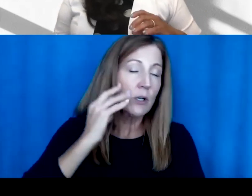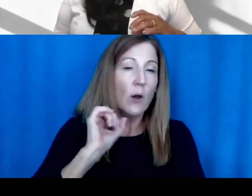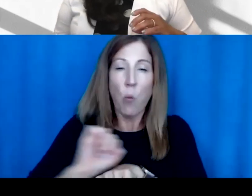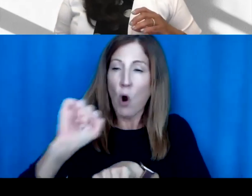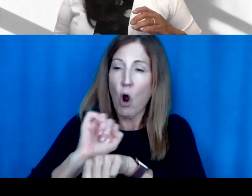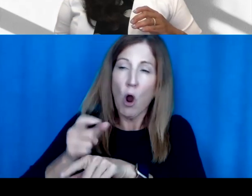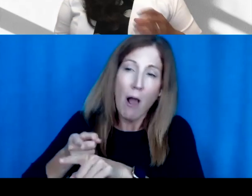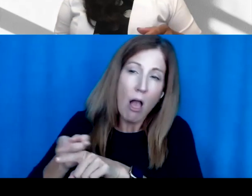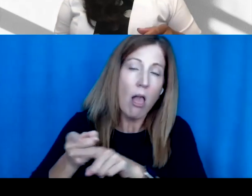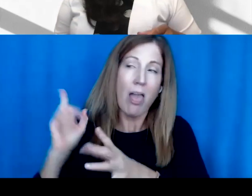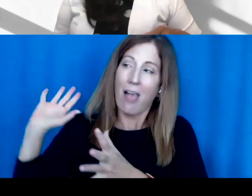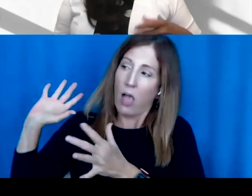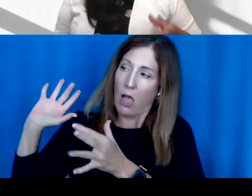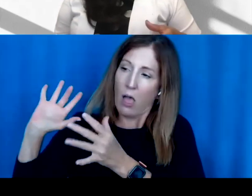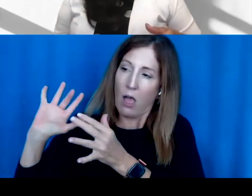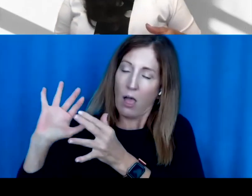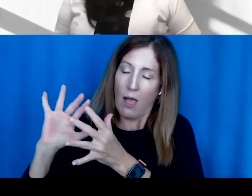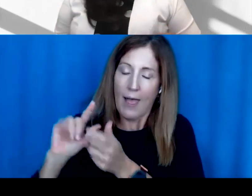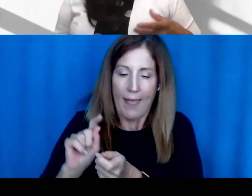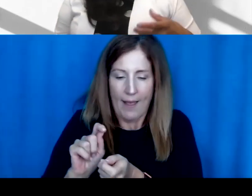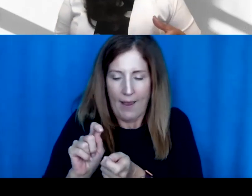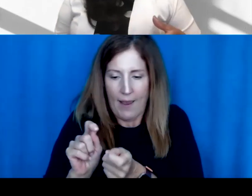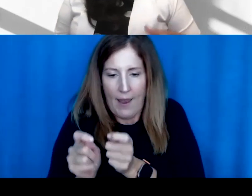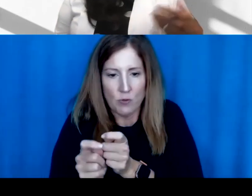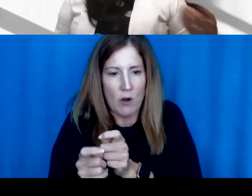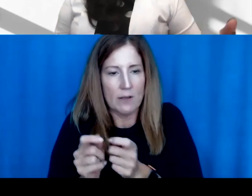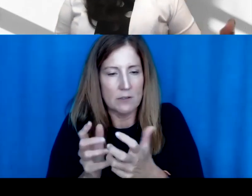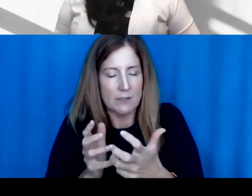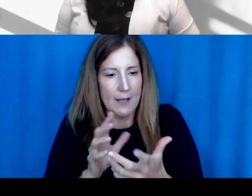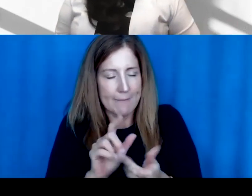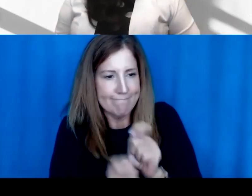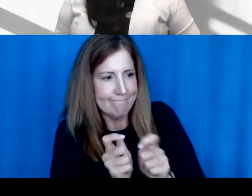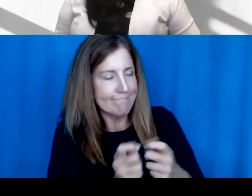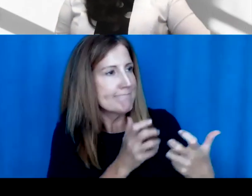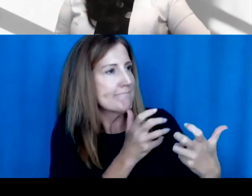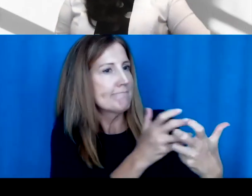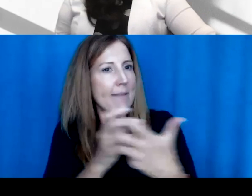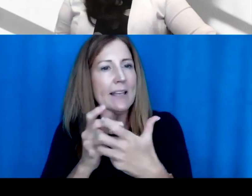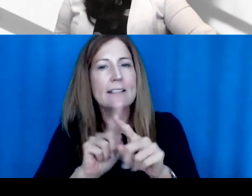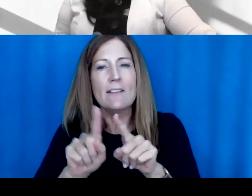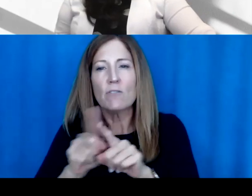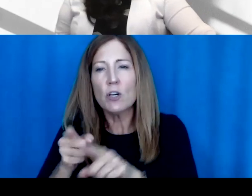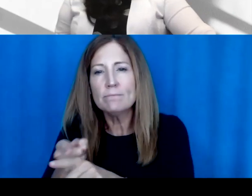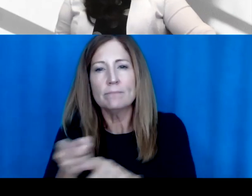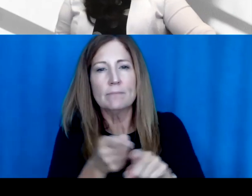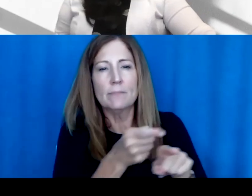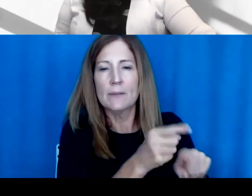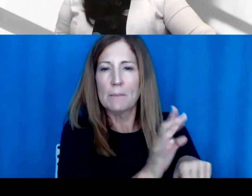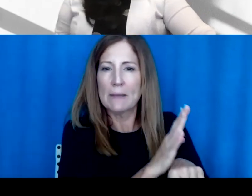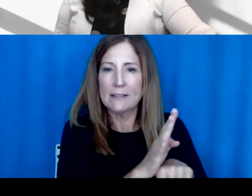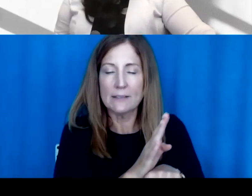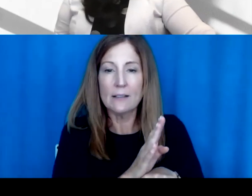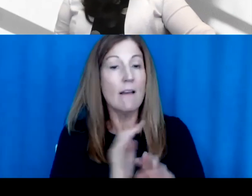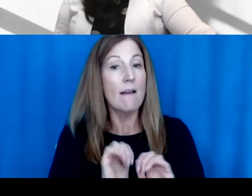and adapted it and translated to work within different sectors by learning more